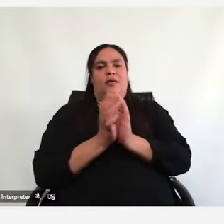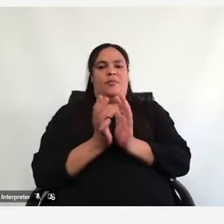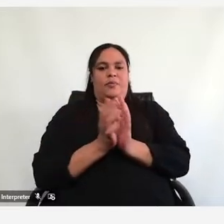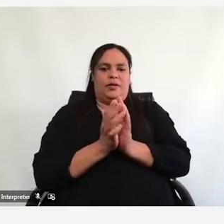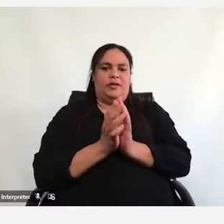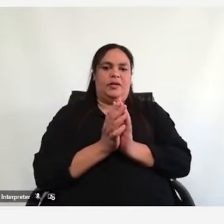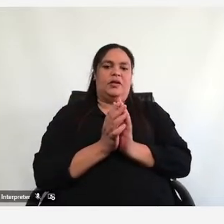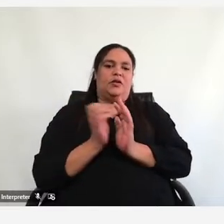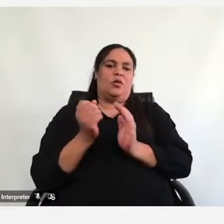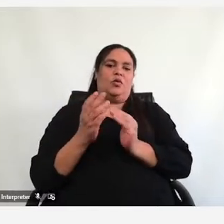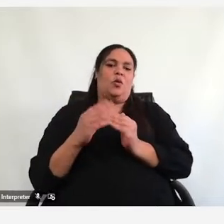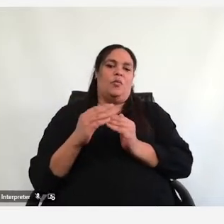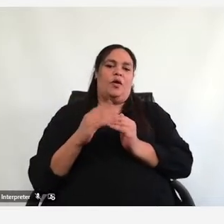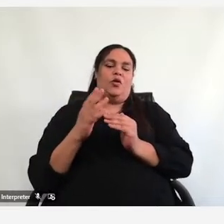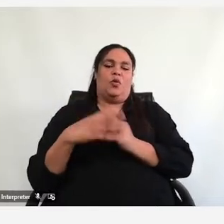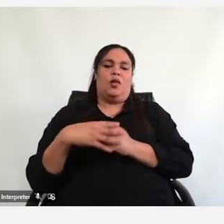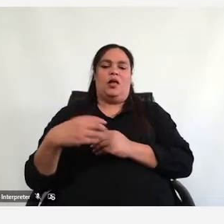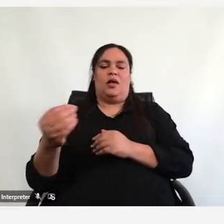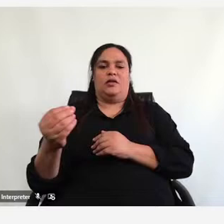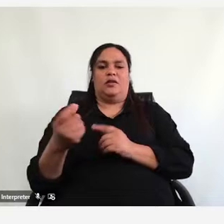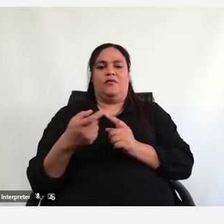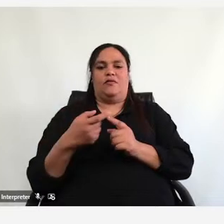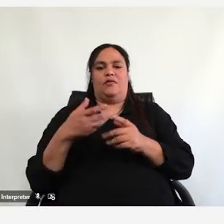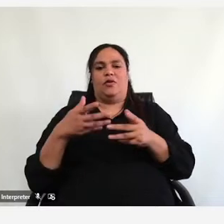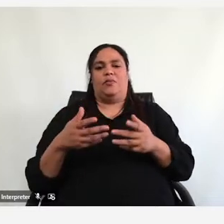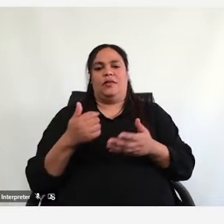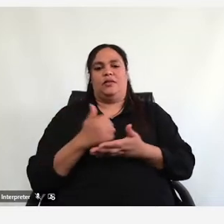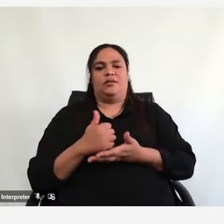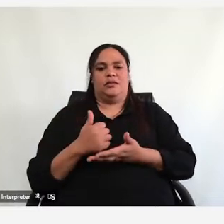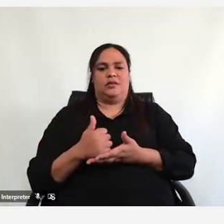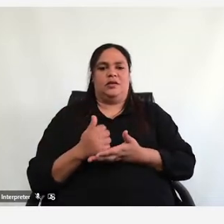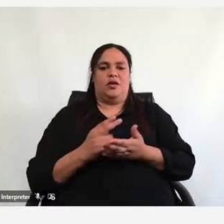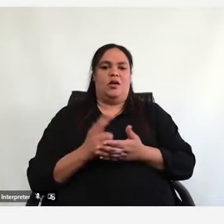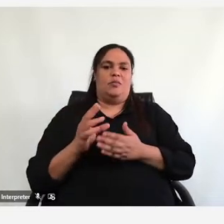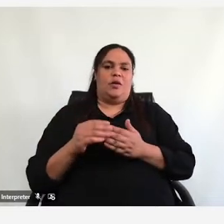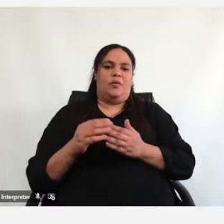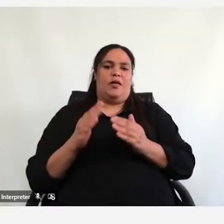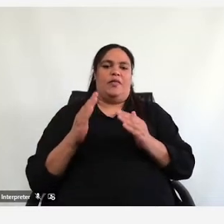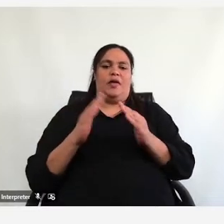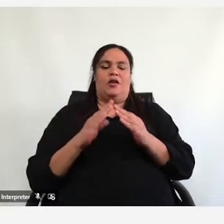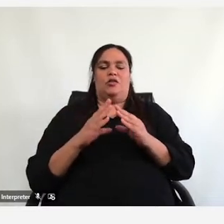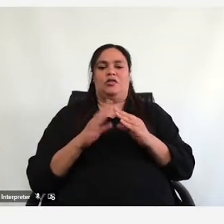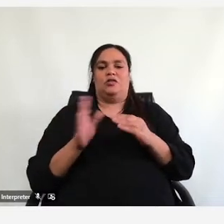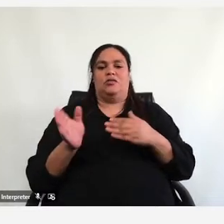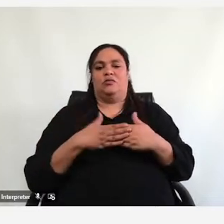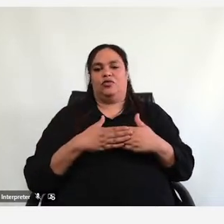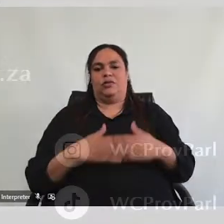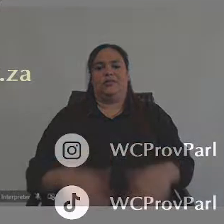and all members will be exited from the sitting. Honourable members, the House is adjourned.